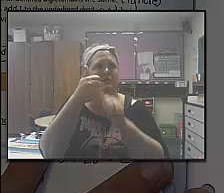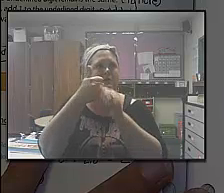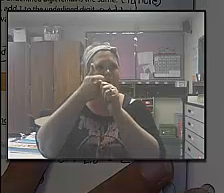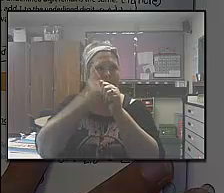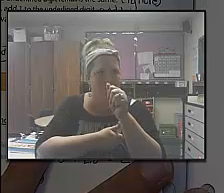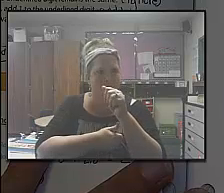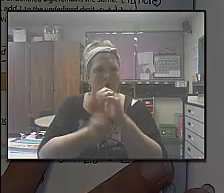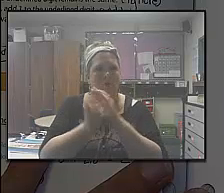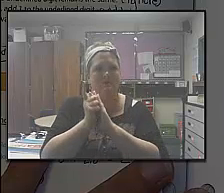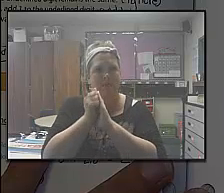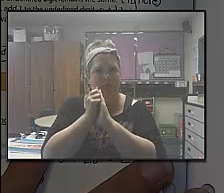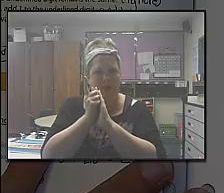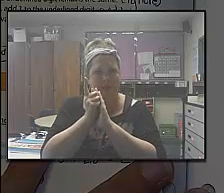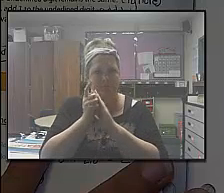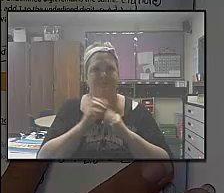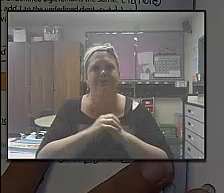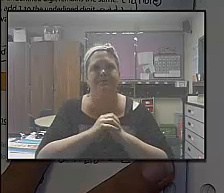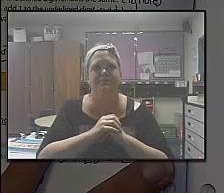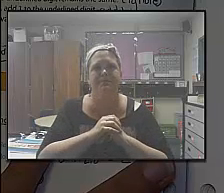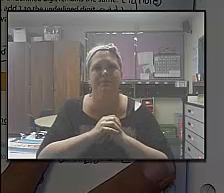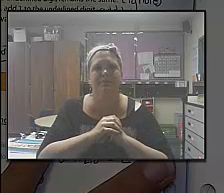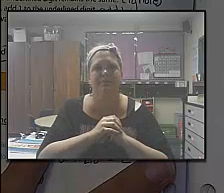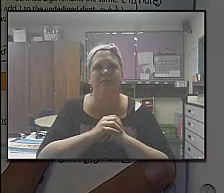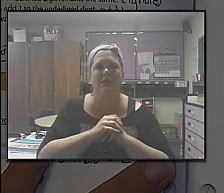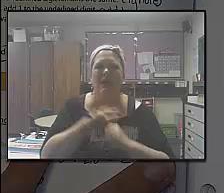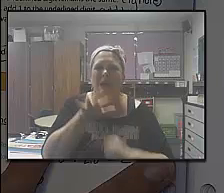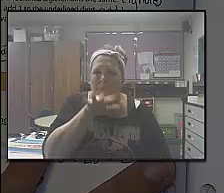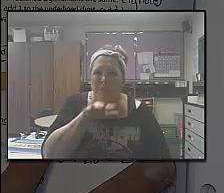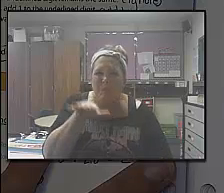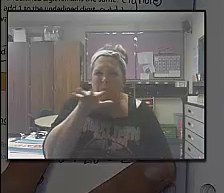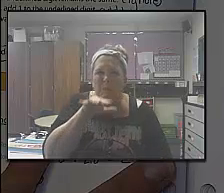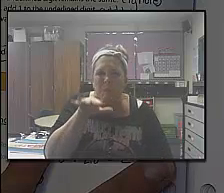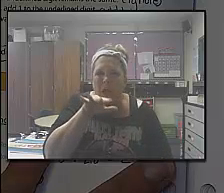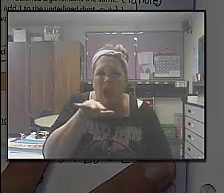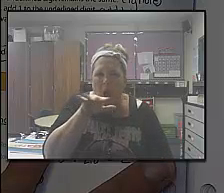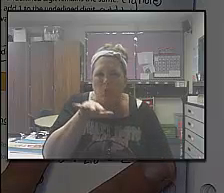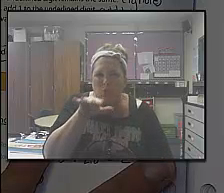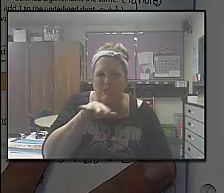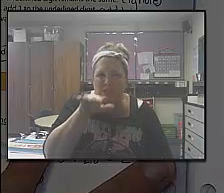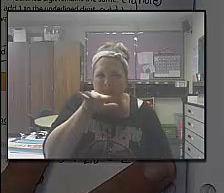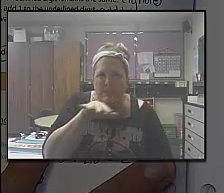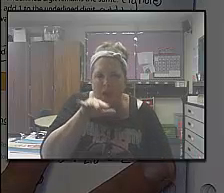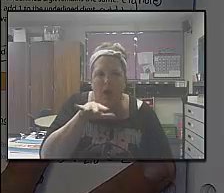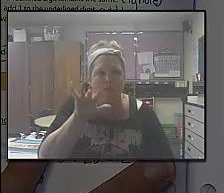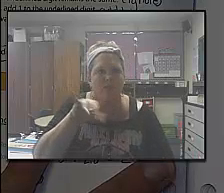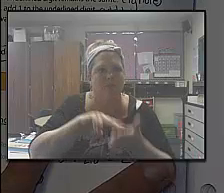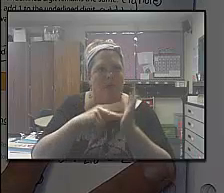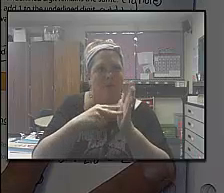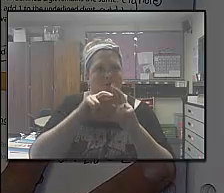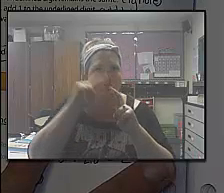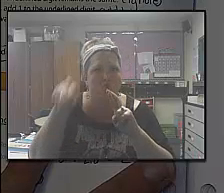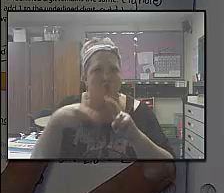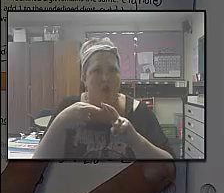add miles per second. Zeros. About, yes, right.